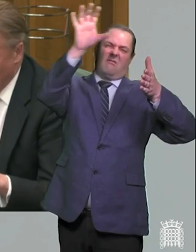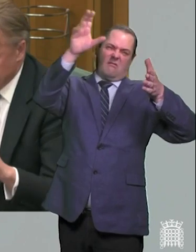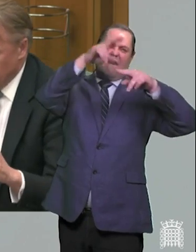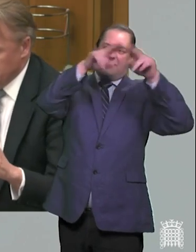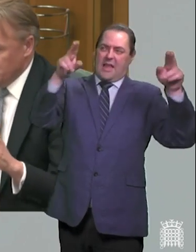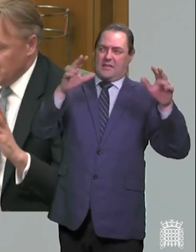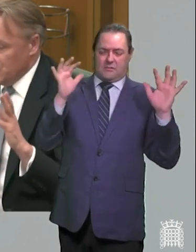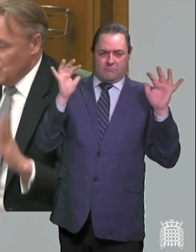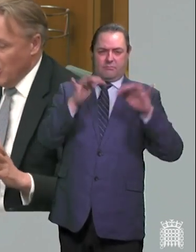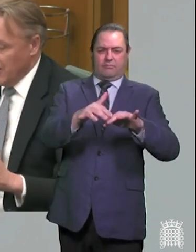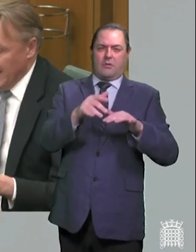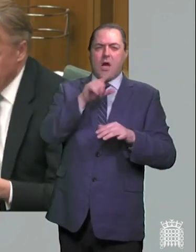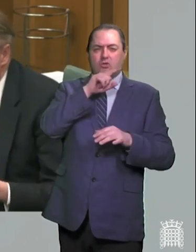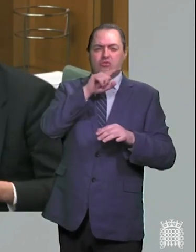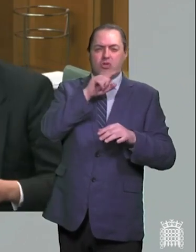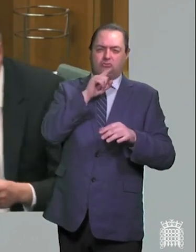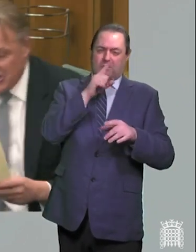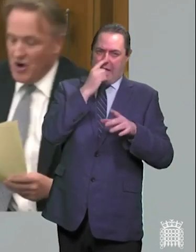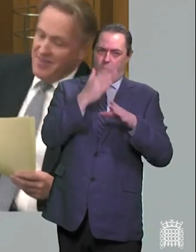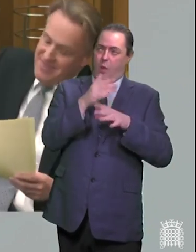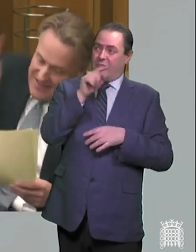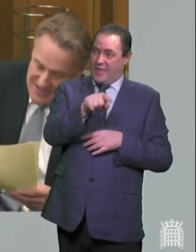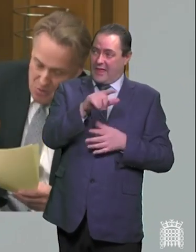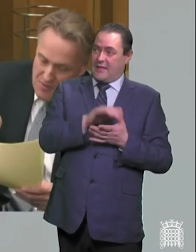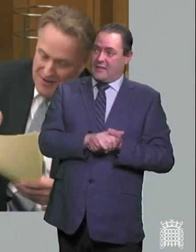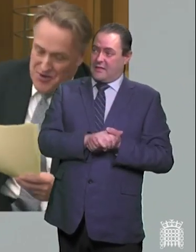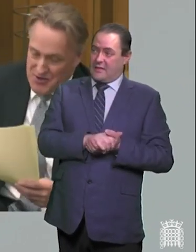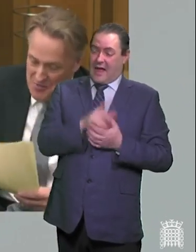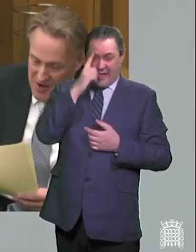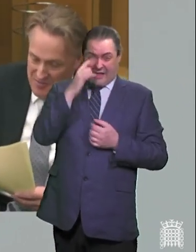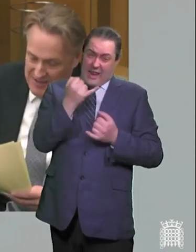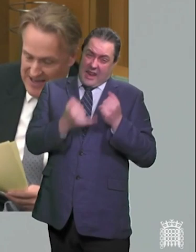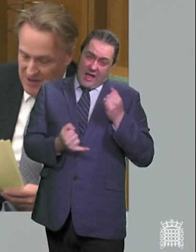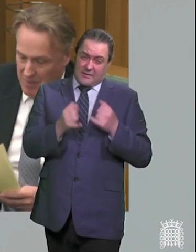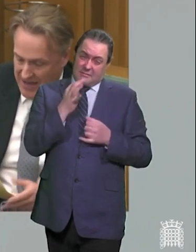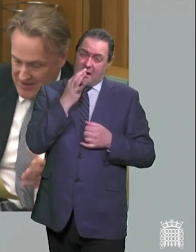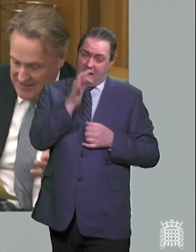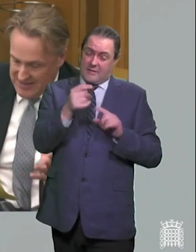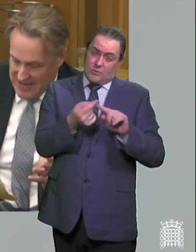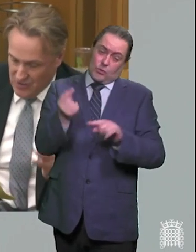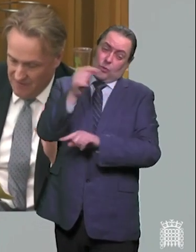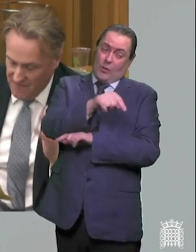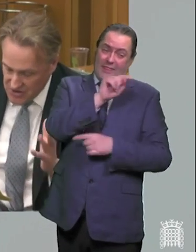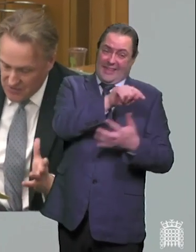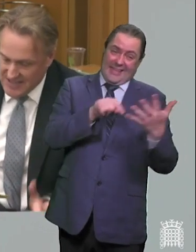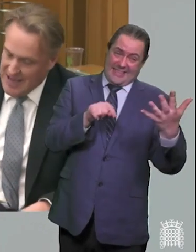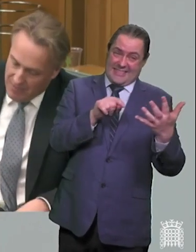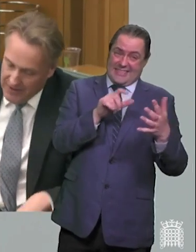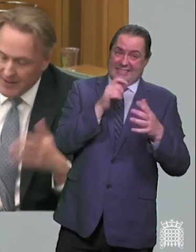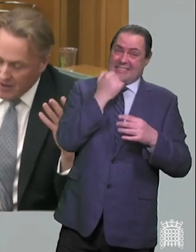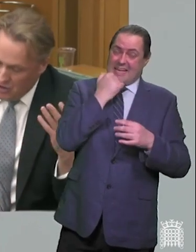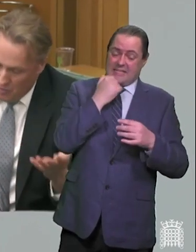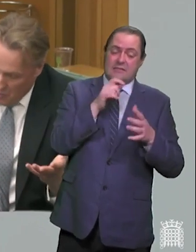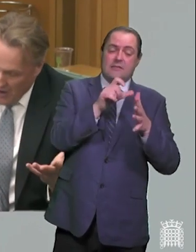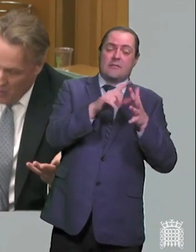staff are entitled to work there. I'm really sorry. I think this is probably the last time you're going to be taken back to these dates. On the 1st of